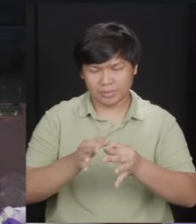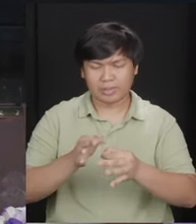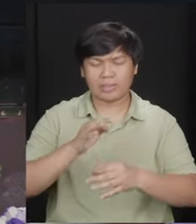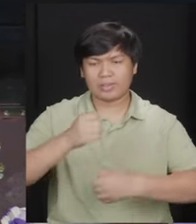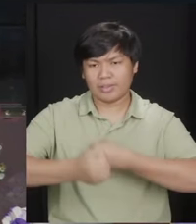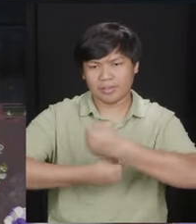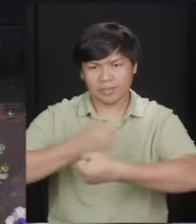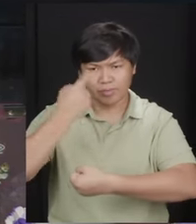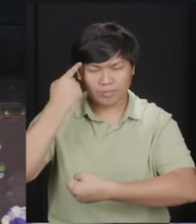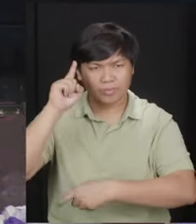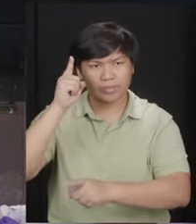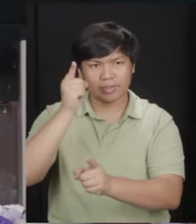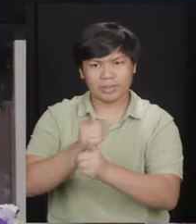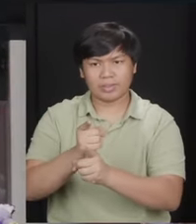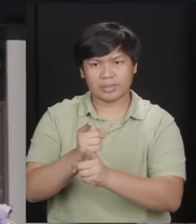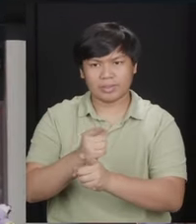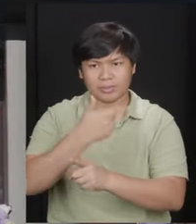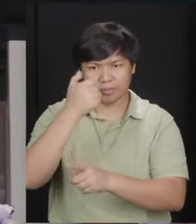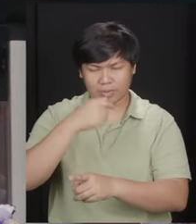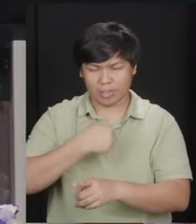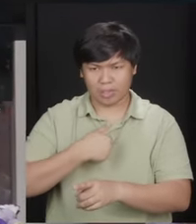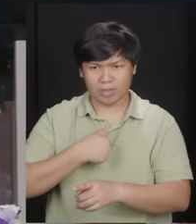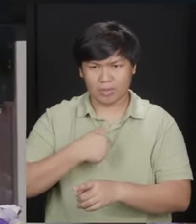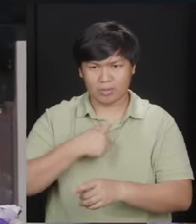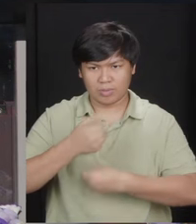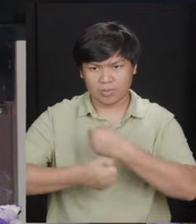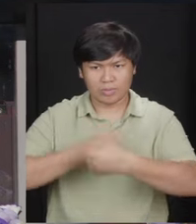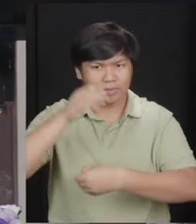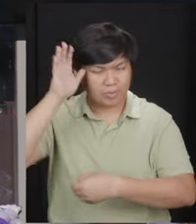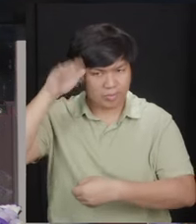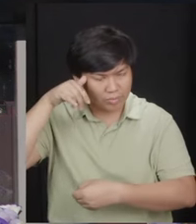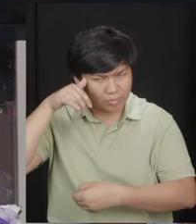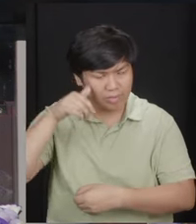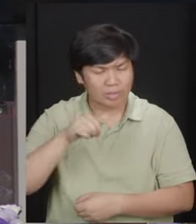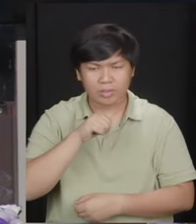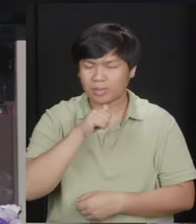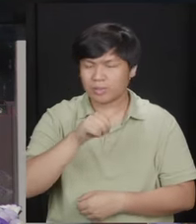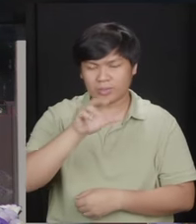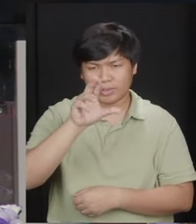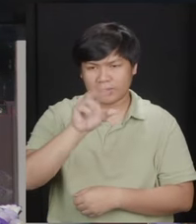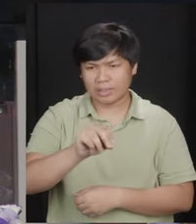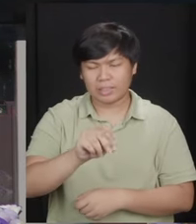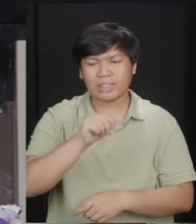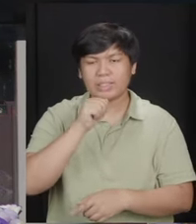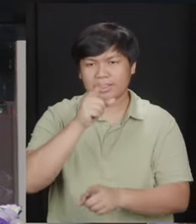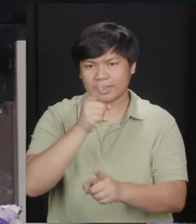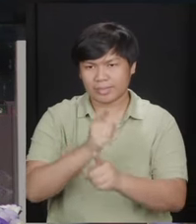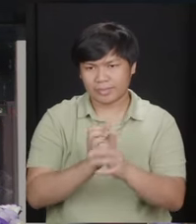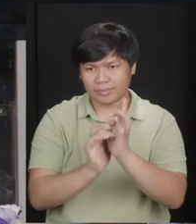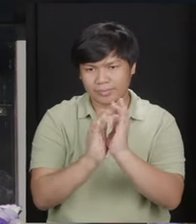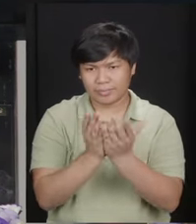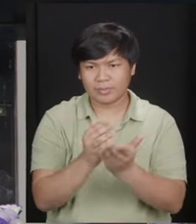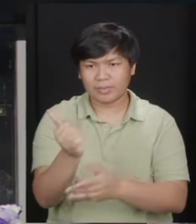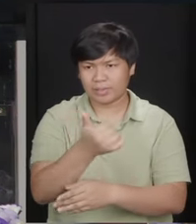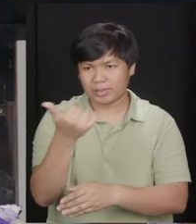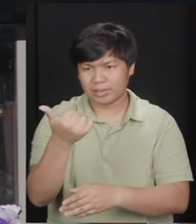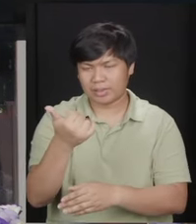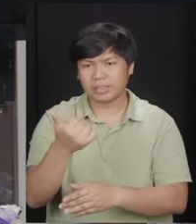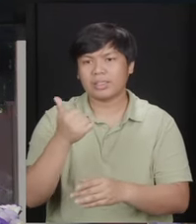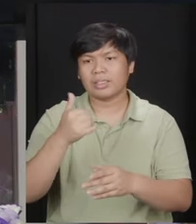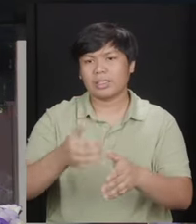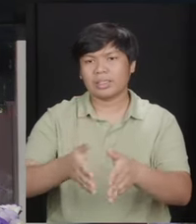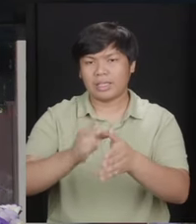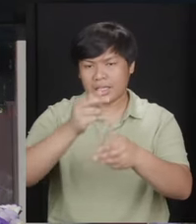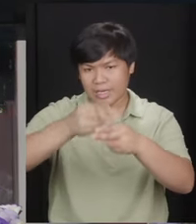I'm suffering because I'm doing foolishness, this is not the passage for it. There's another way of handling it. It's called